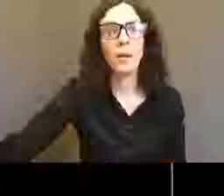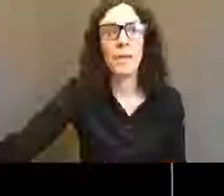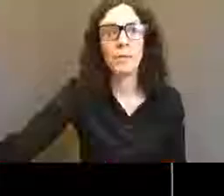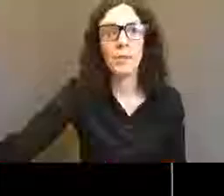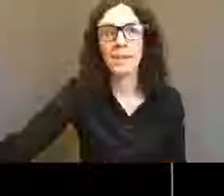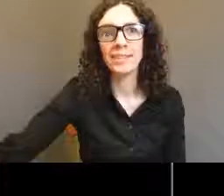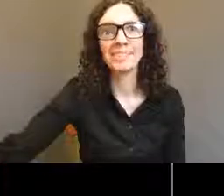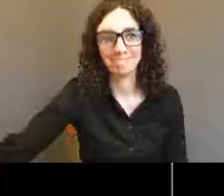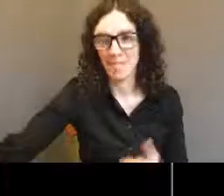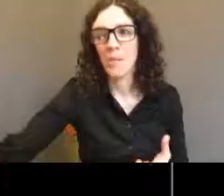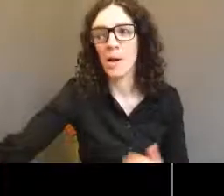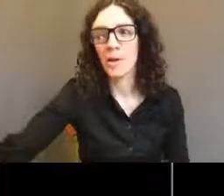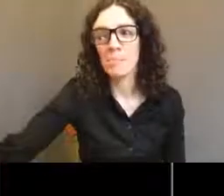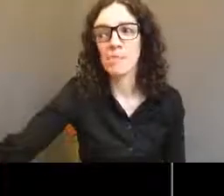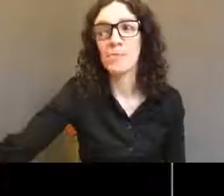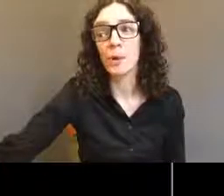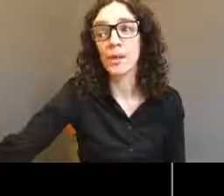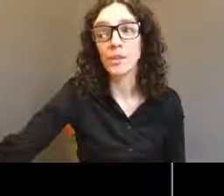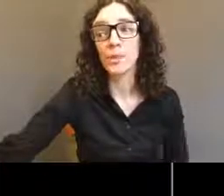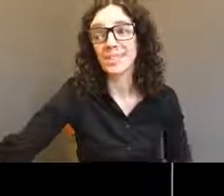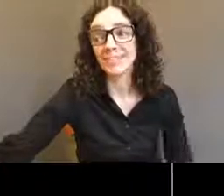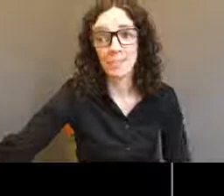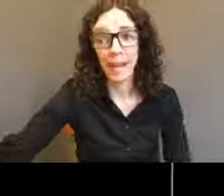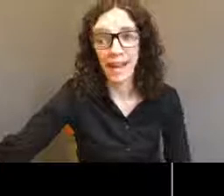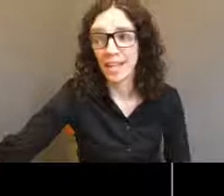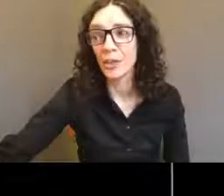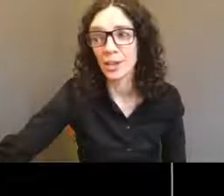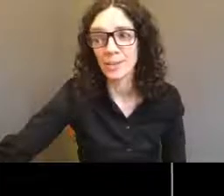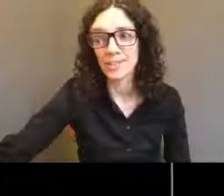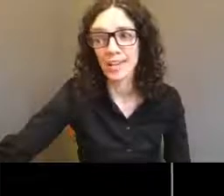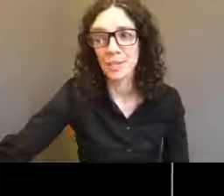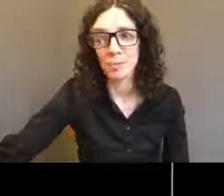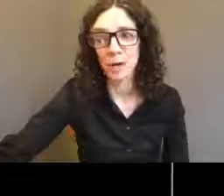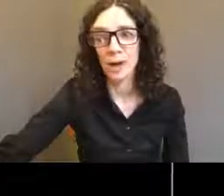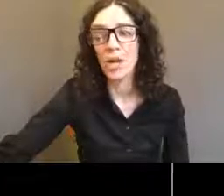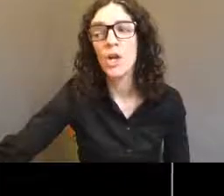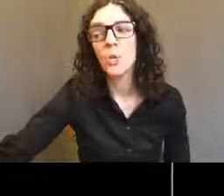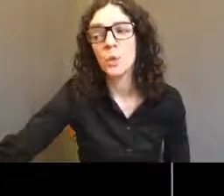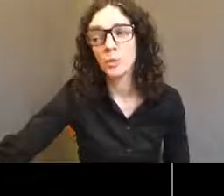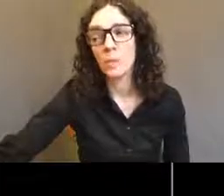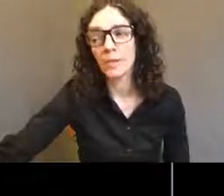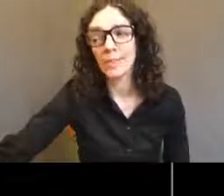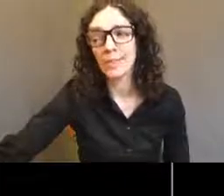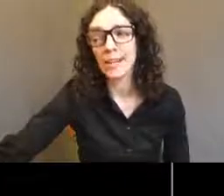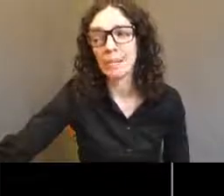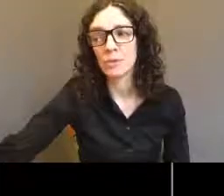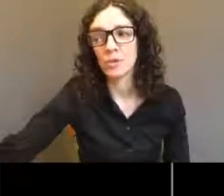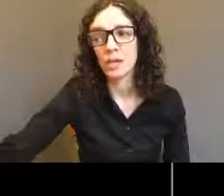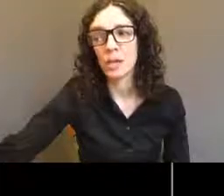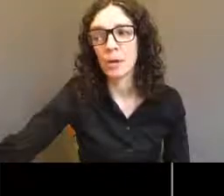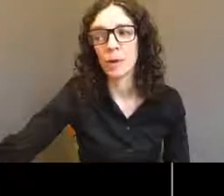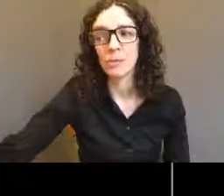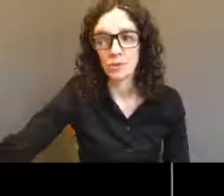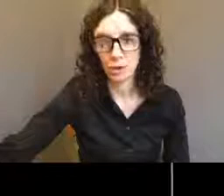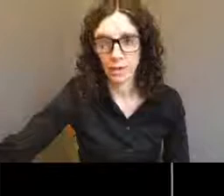Well, welcome everyone. Welcome. Before you get to sit back and learn about science with Barbara, we really wanted to take the time to